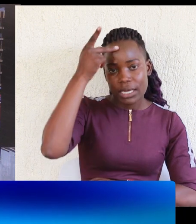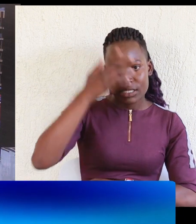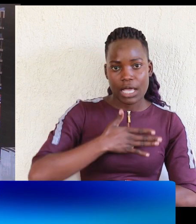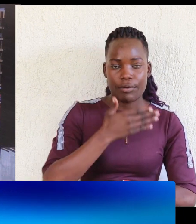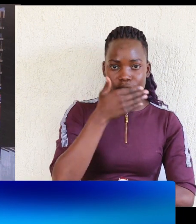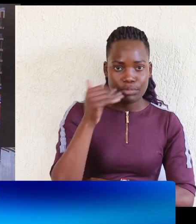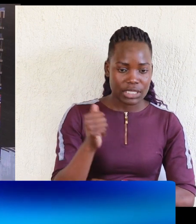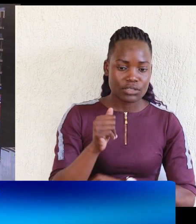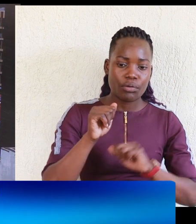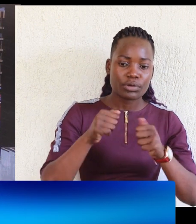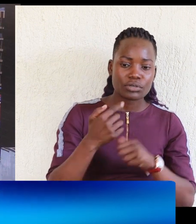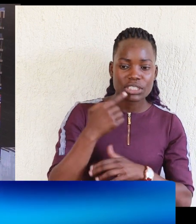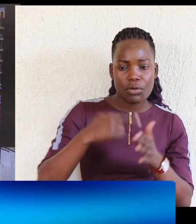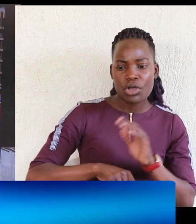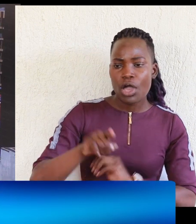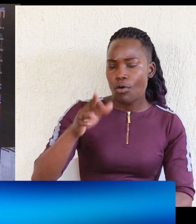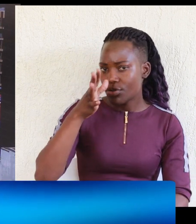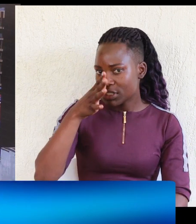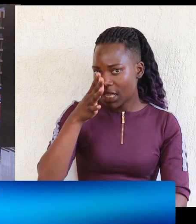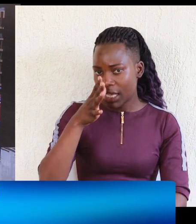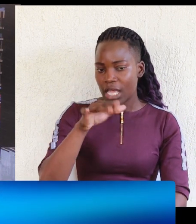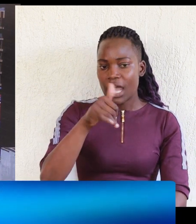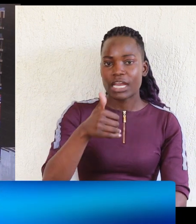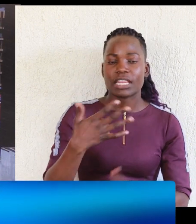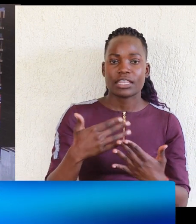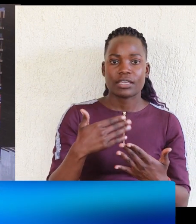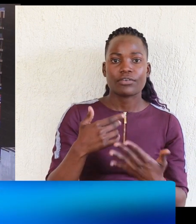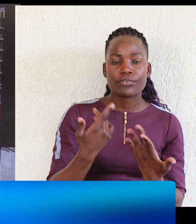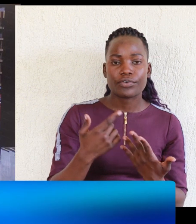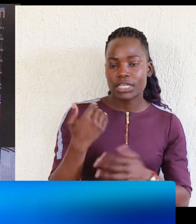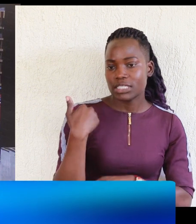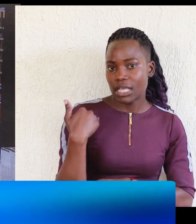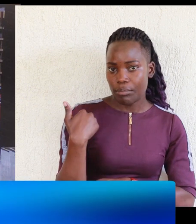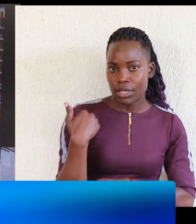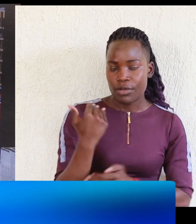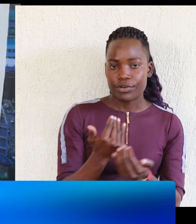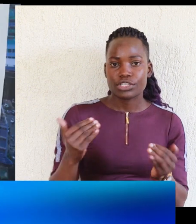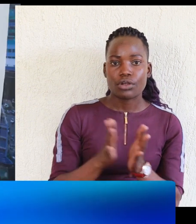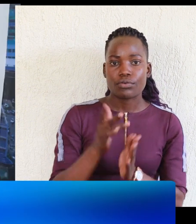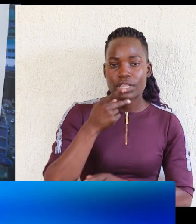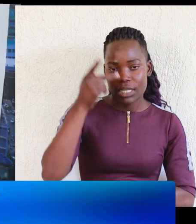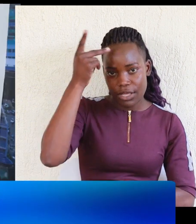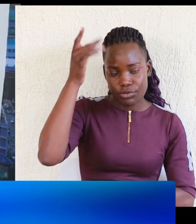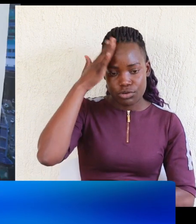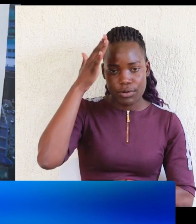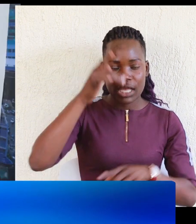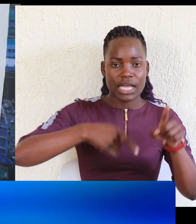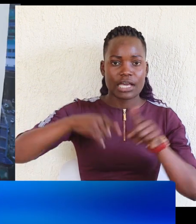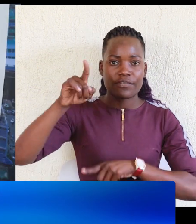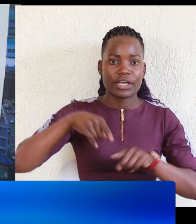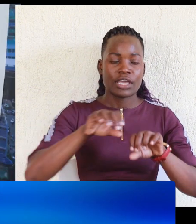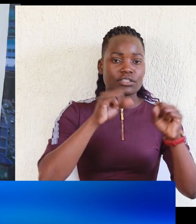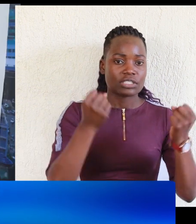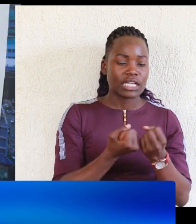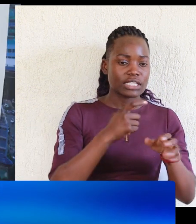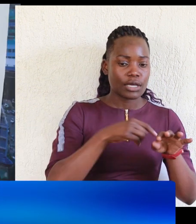this thing is wrong, this person is lying to you. Because another very disturbing thing for kids of the deaf is, we are in a diverse society. So when people